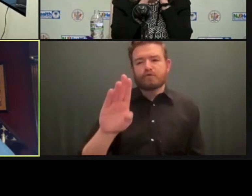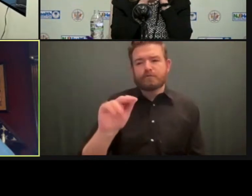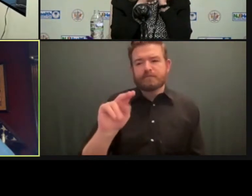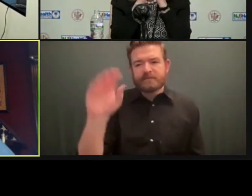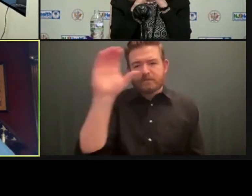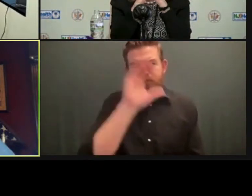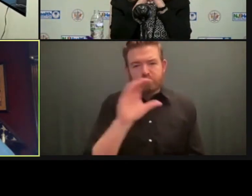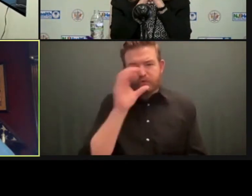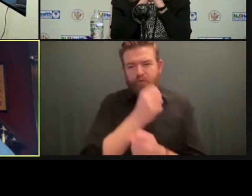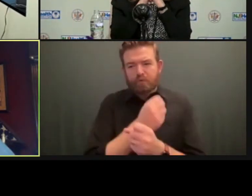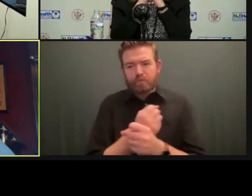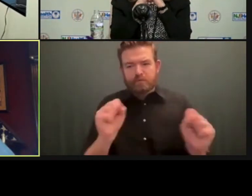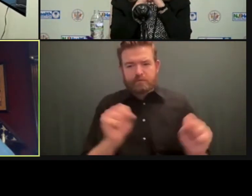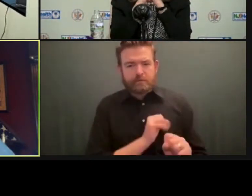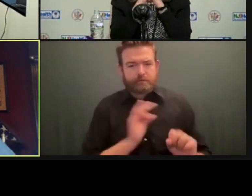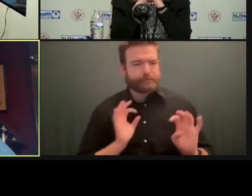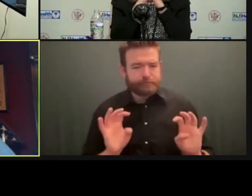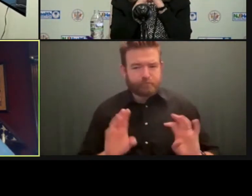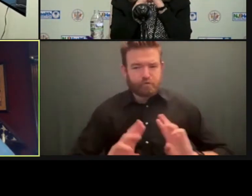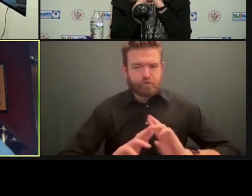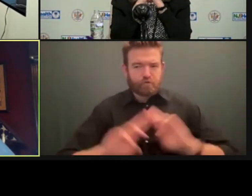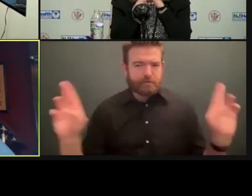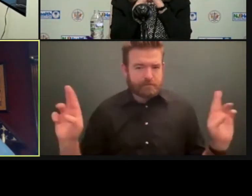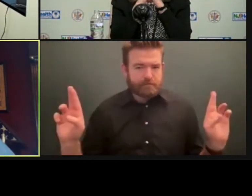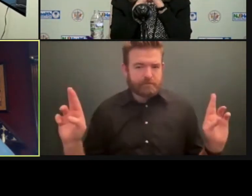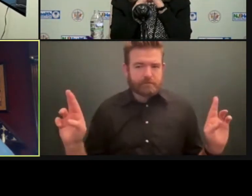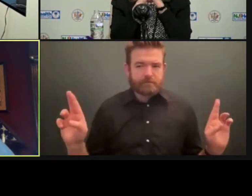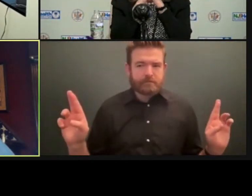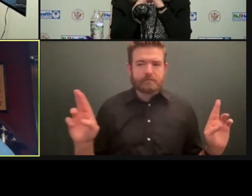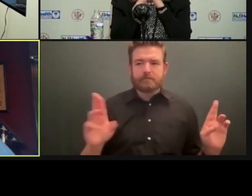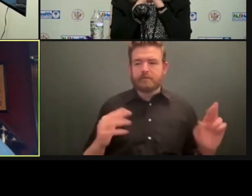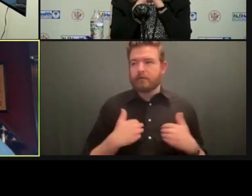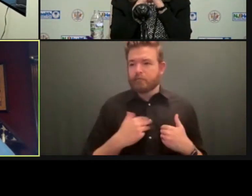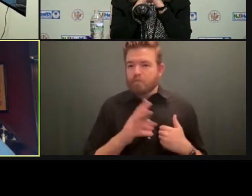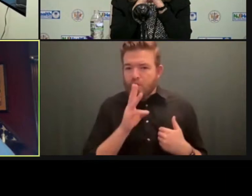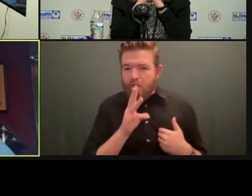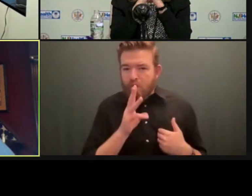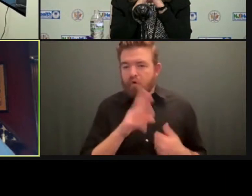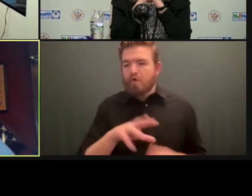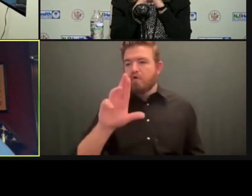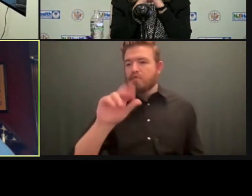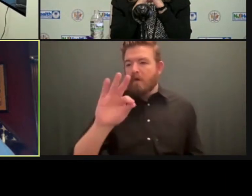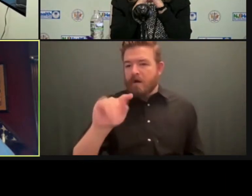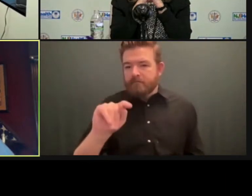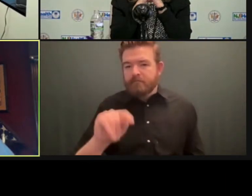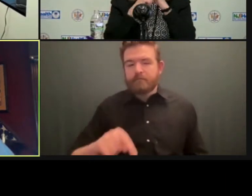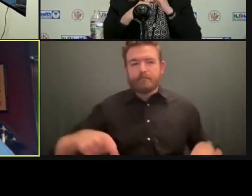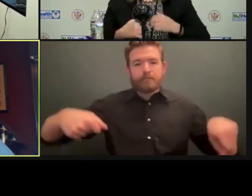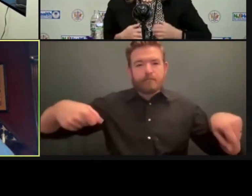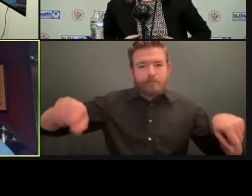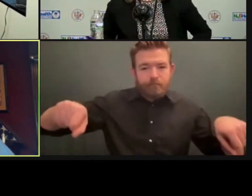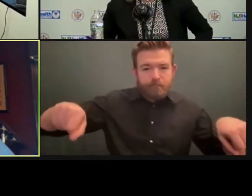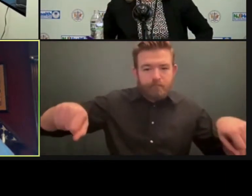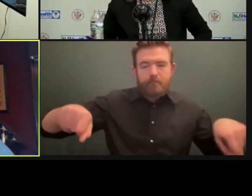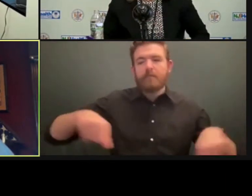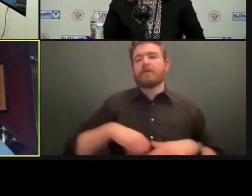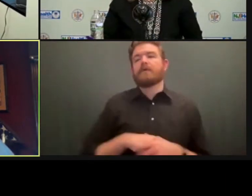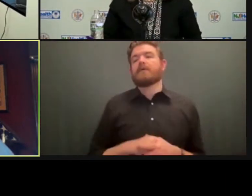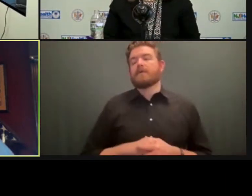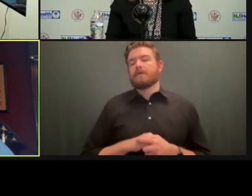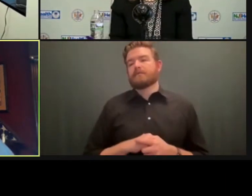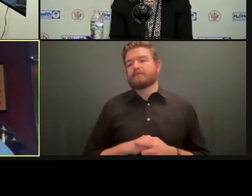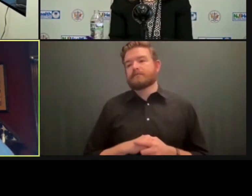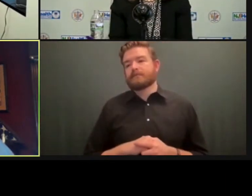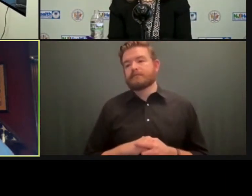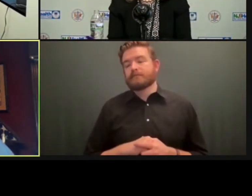as snowmobiles. So as of about noon today, the troopers had handled 114 accidents and